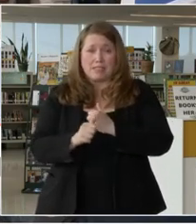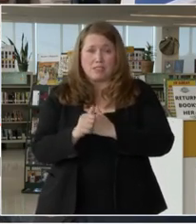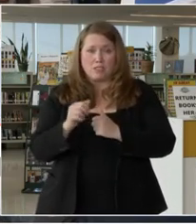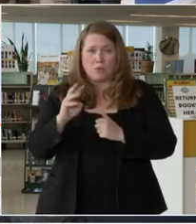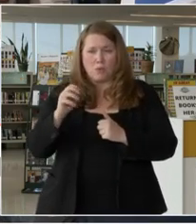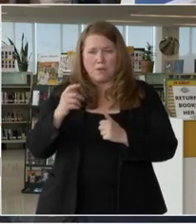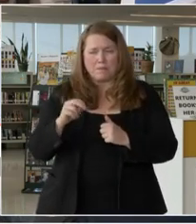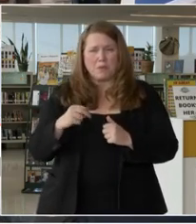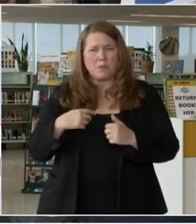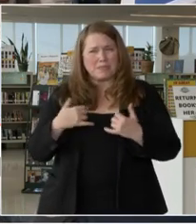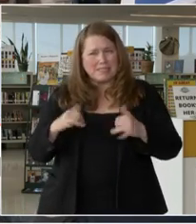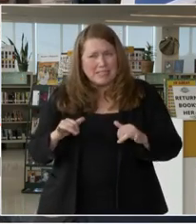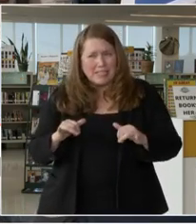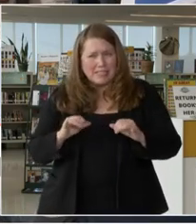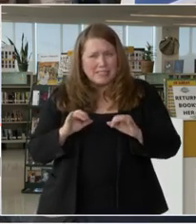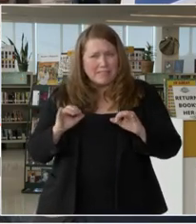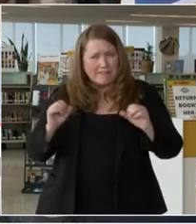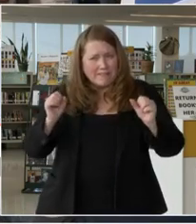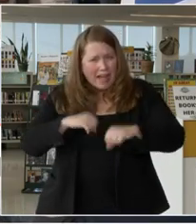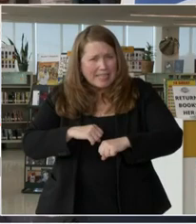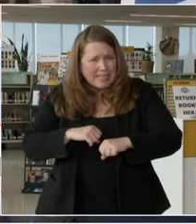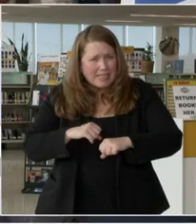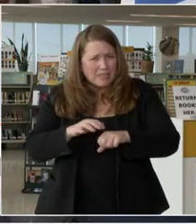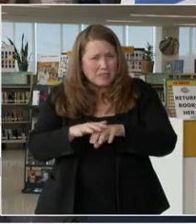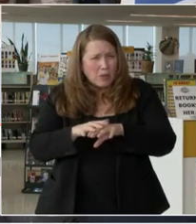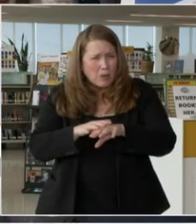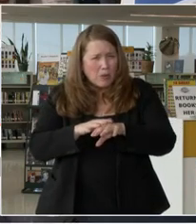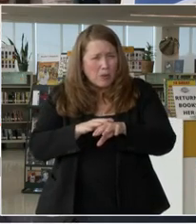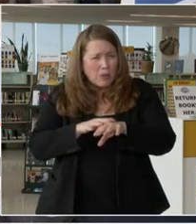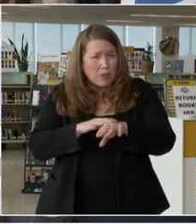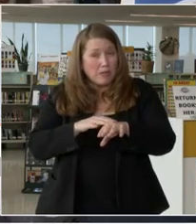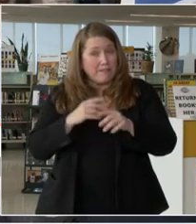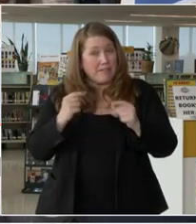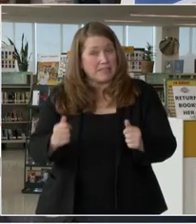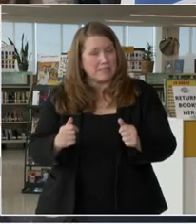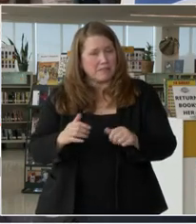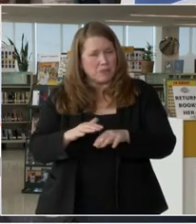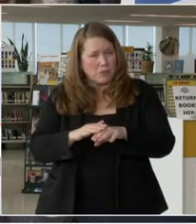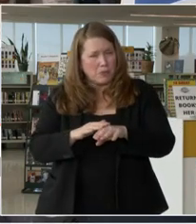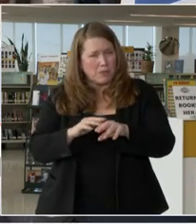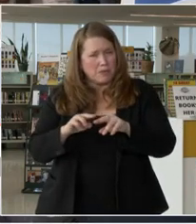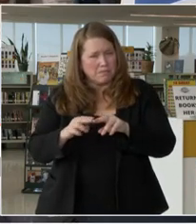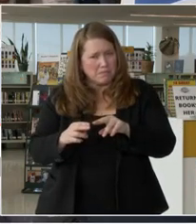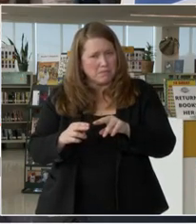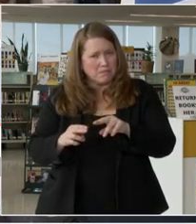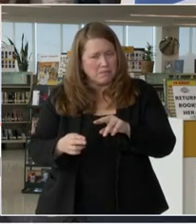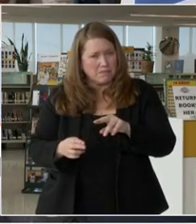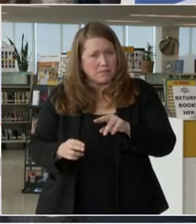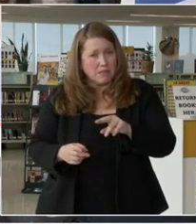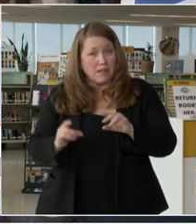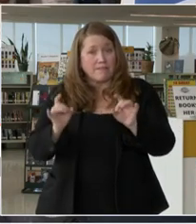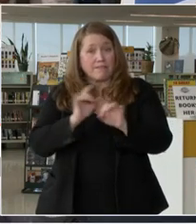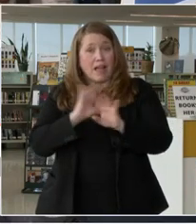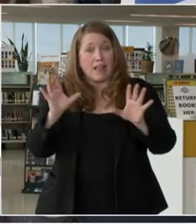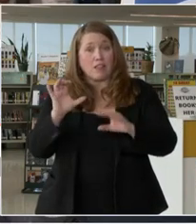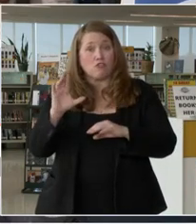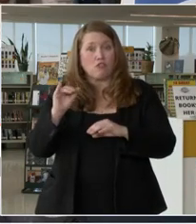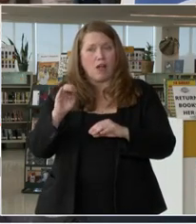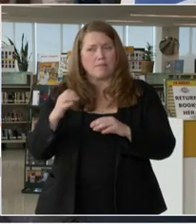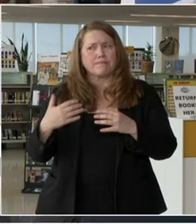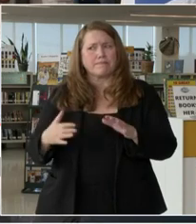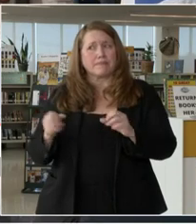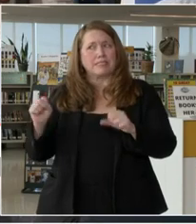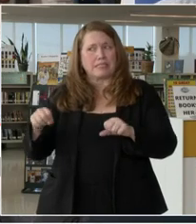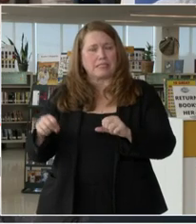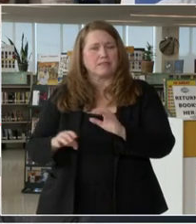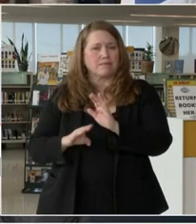fight, and we will continue to do that. Right now, we're about flat even overall for violent crime in the city. What's up in the city right now is a